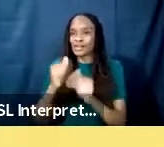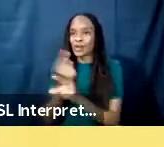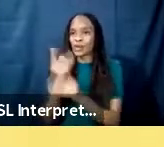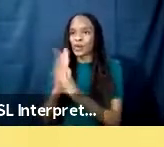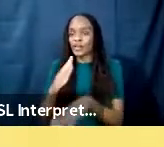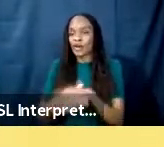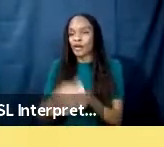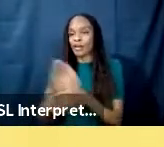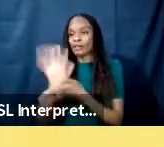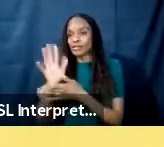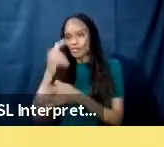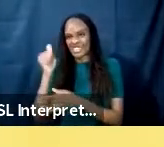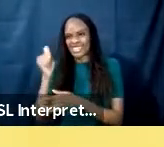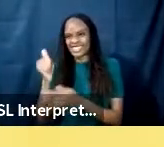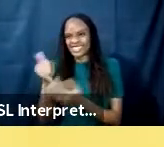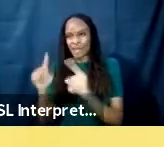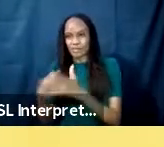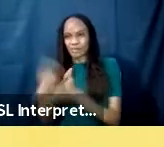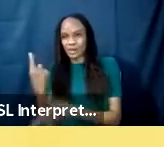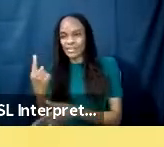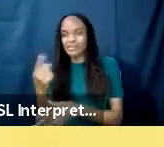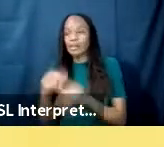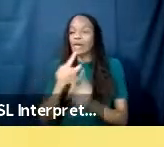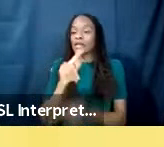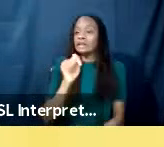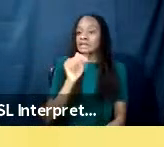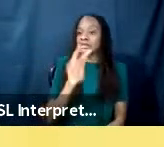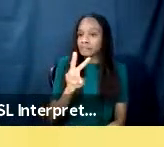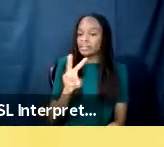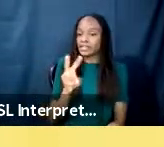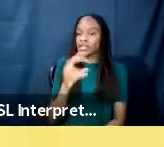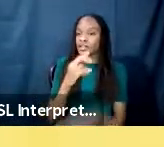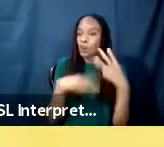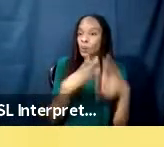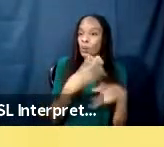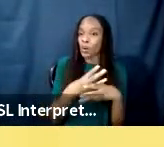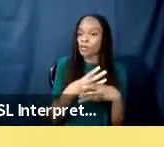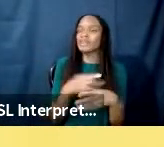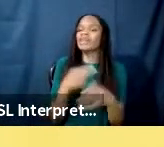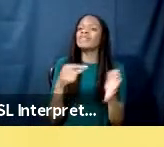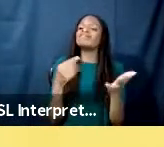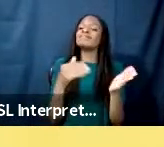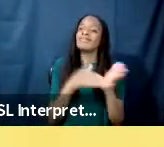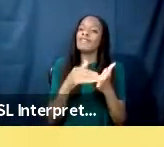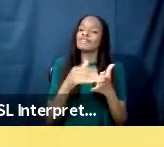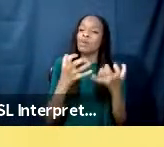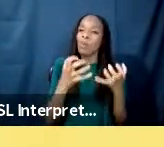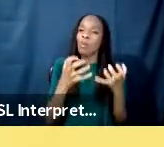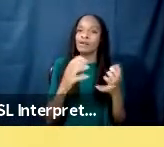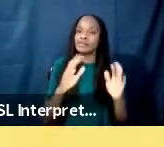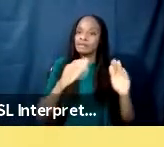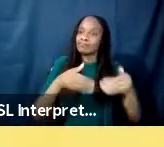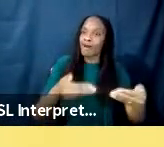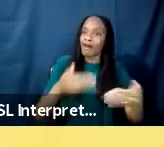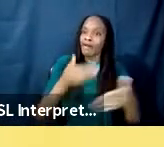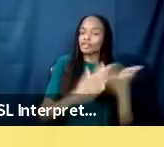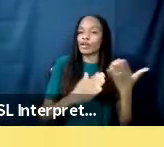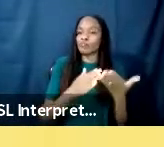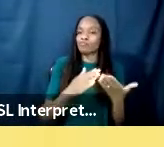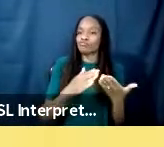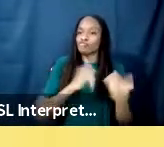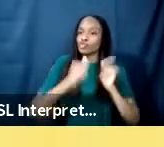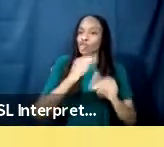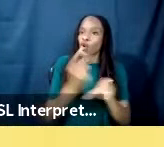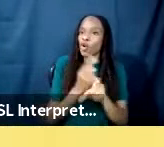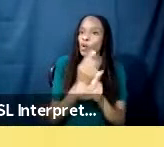situation. But when you move into the television world or the series world, you often want to hire some series regulars, and you might want to